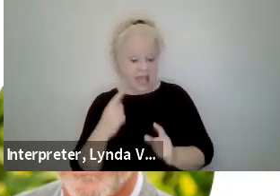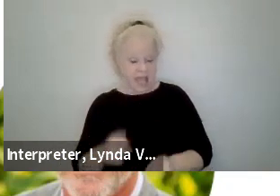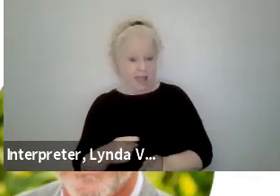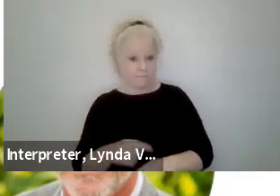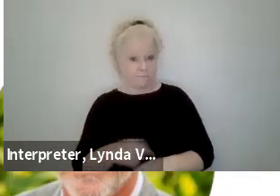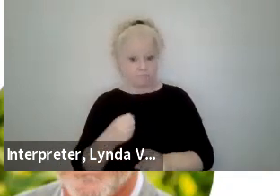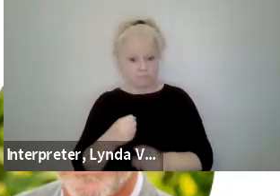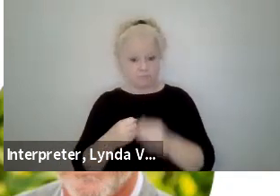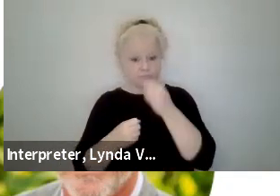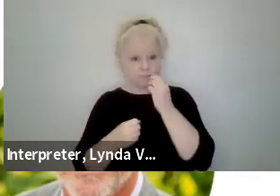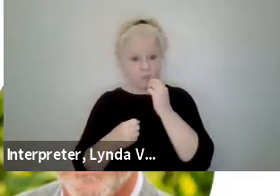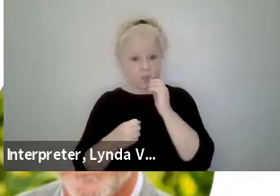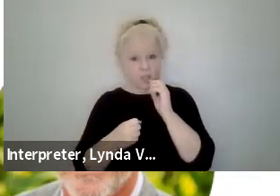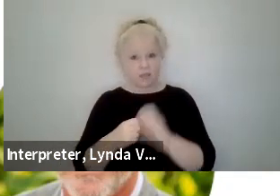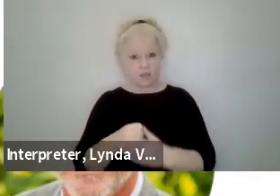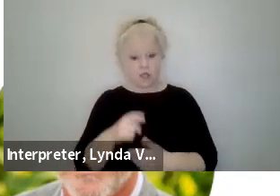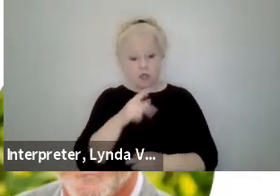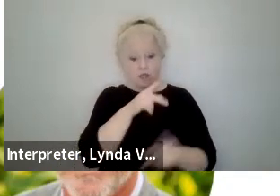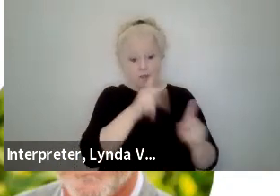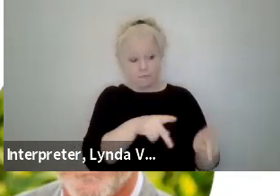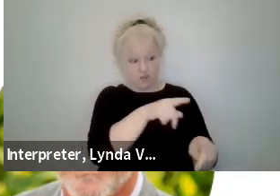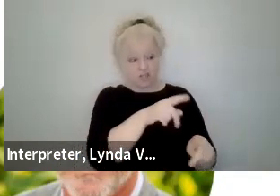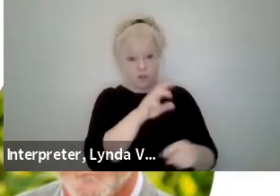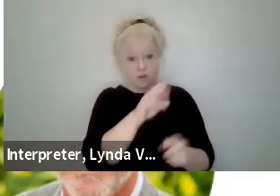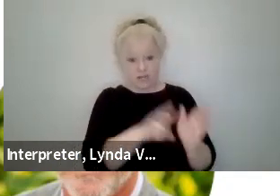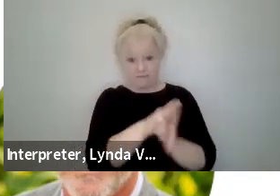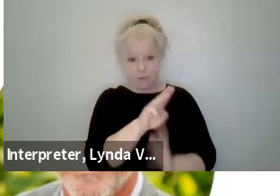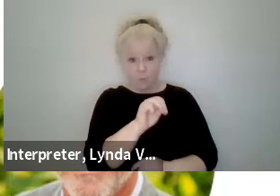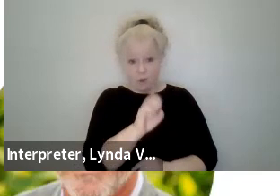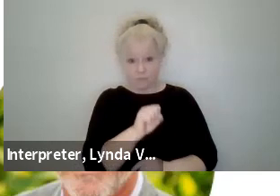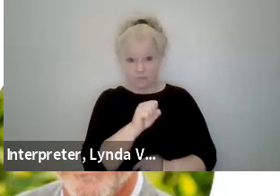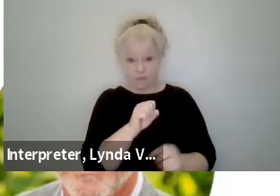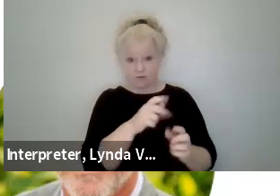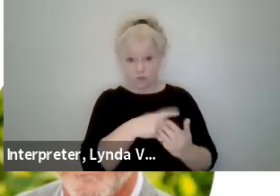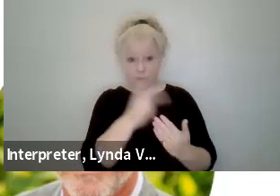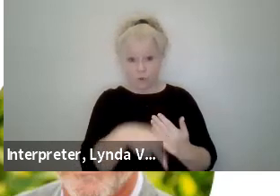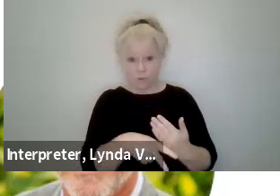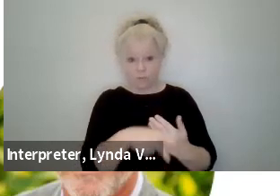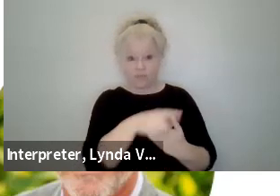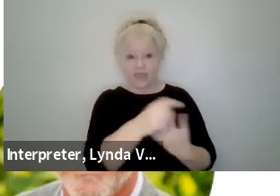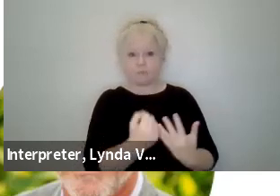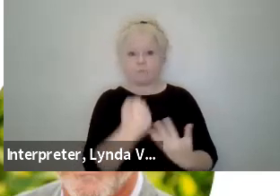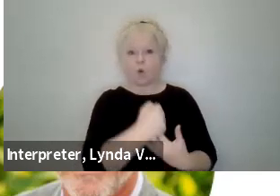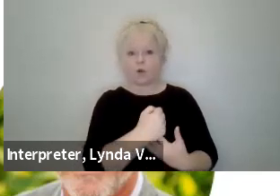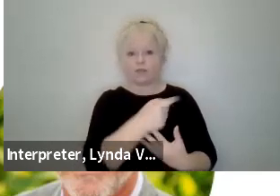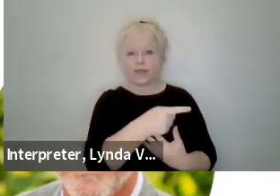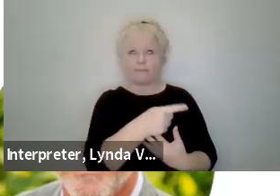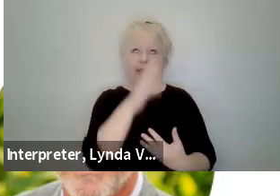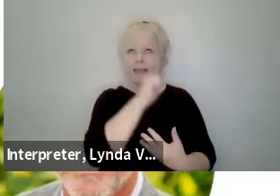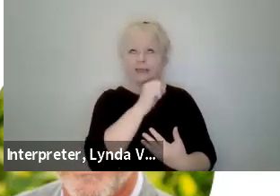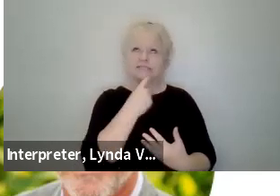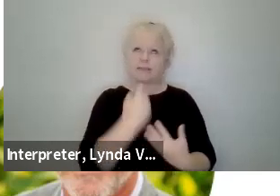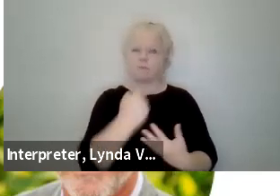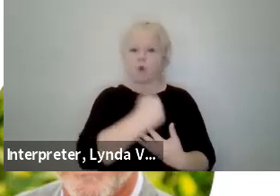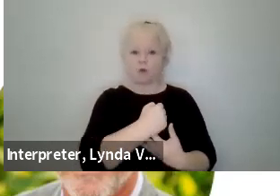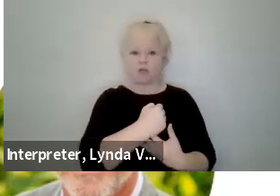the person who developed the program with us, Microsoft took them, promoted them, I guess would be one way to say it, and